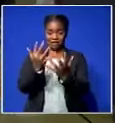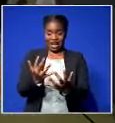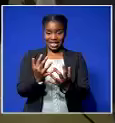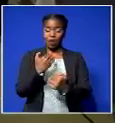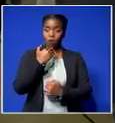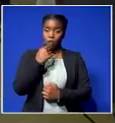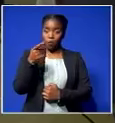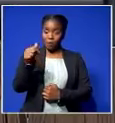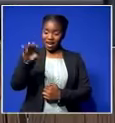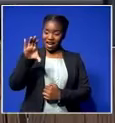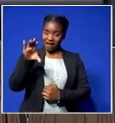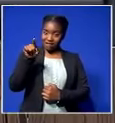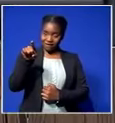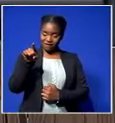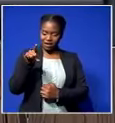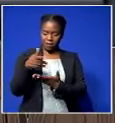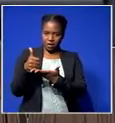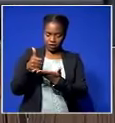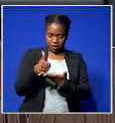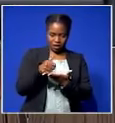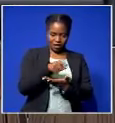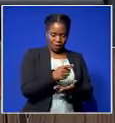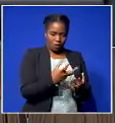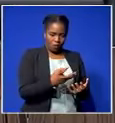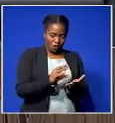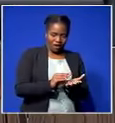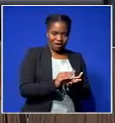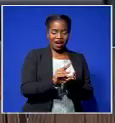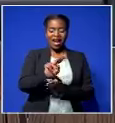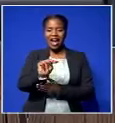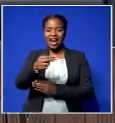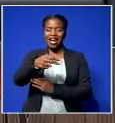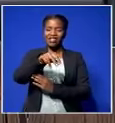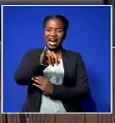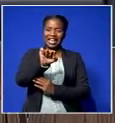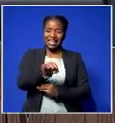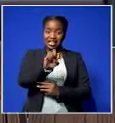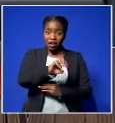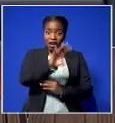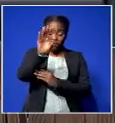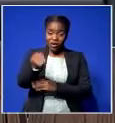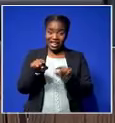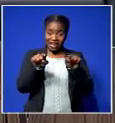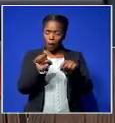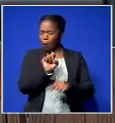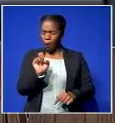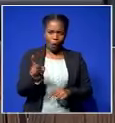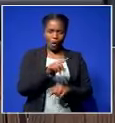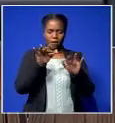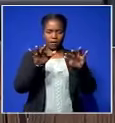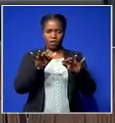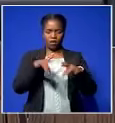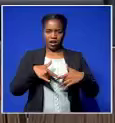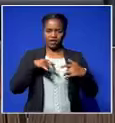most in need. The whole essence of NHI is that South African citizens, all of them, must